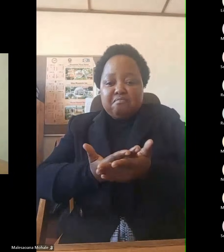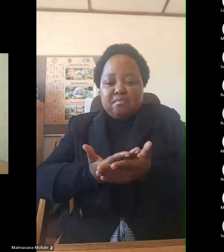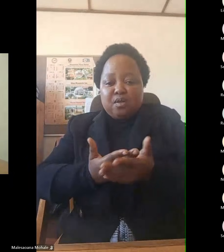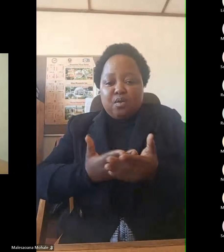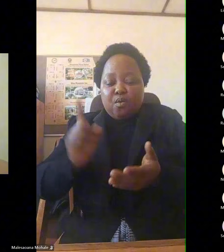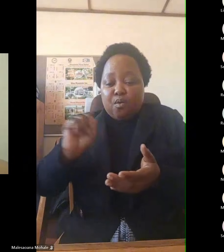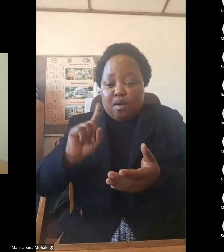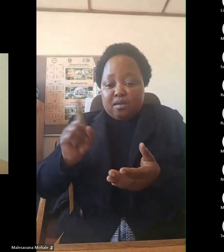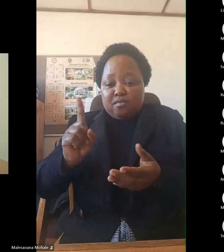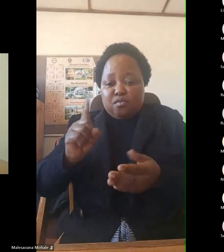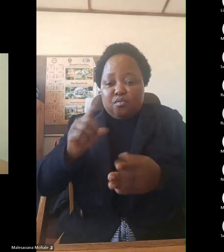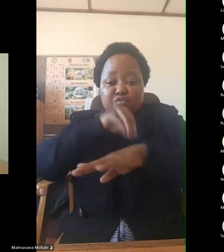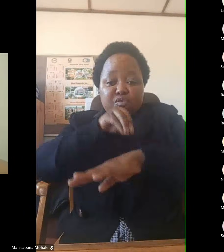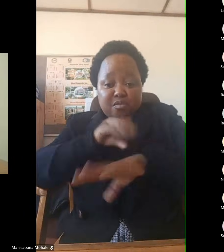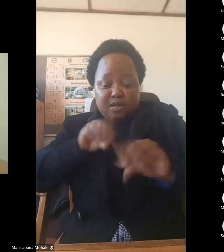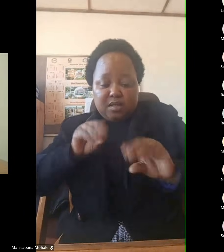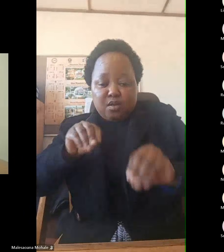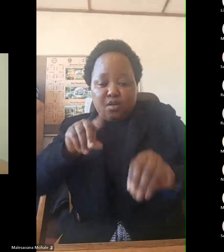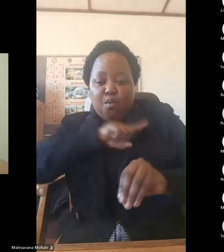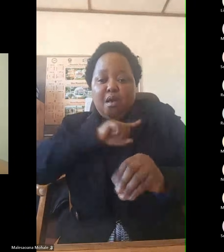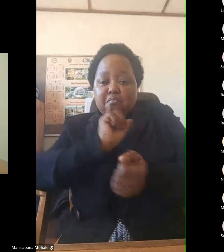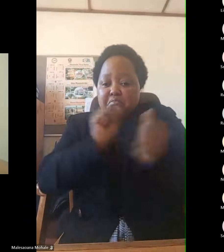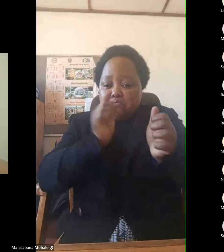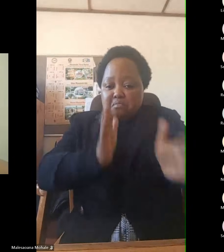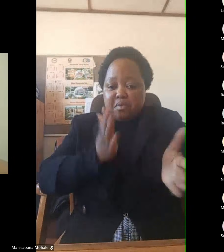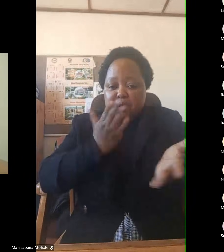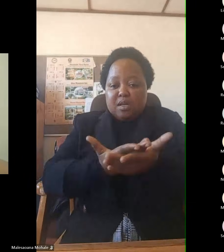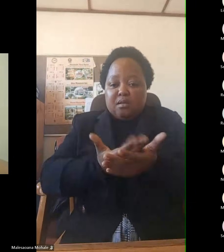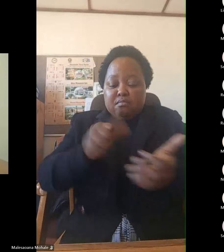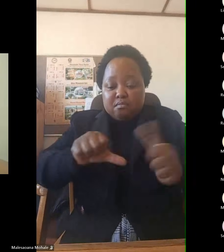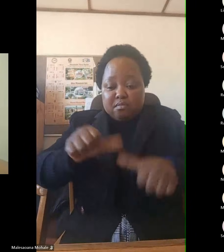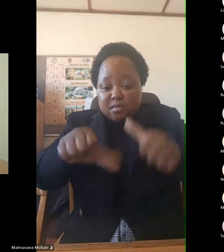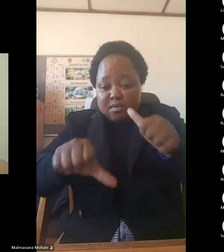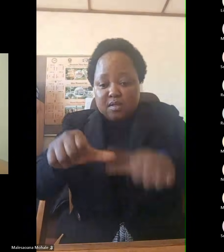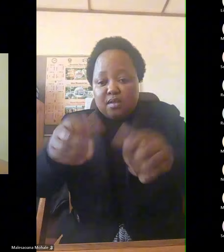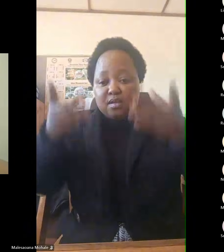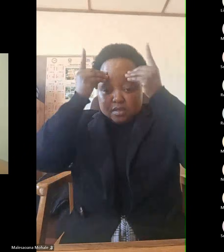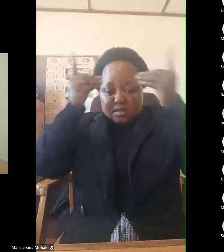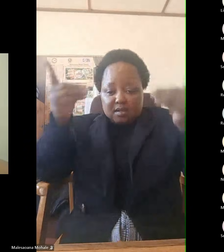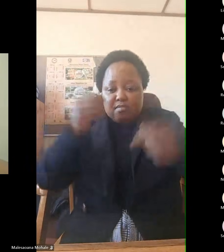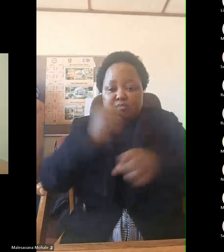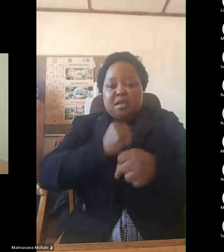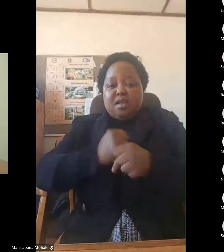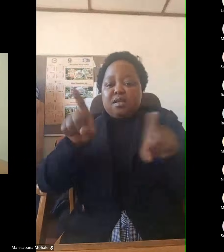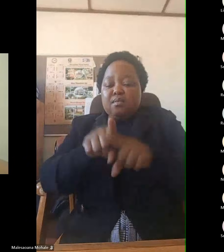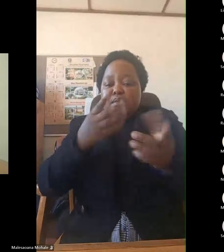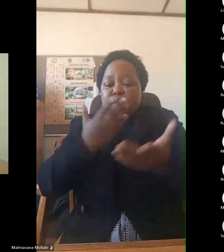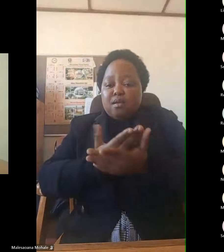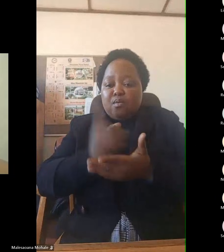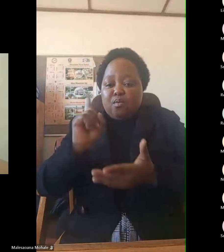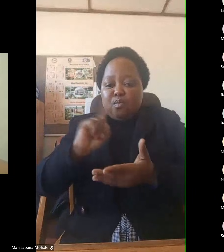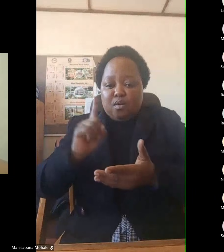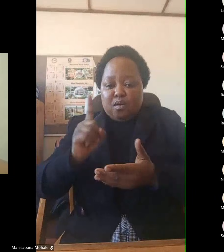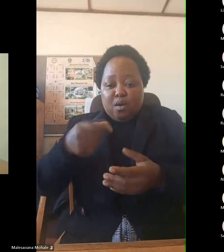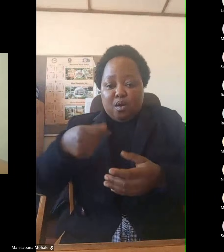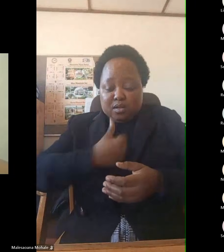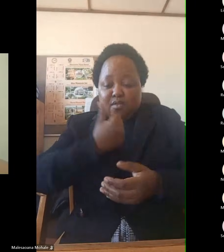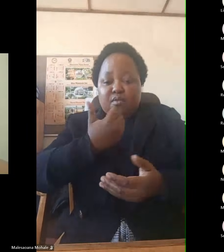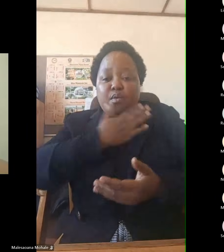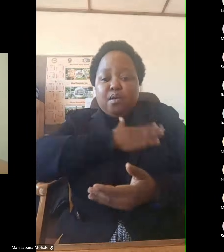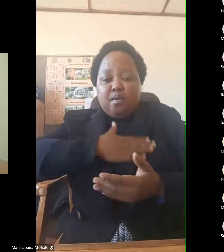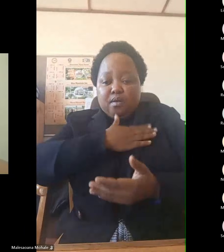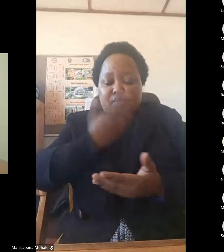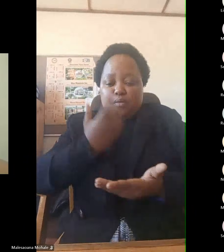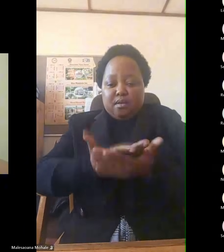exercise greater agency, participate in decision-making, and become active agents in their own recovery,